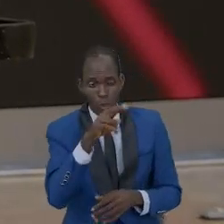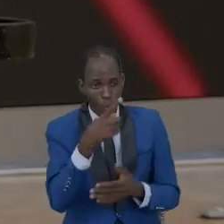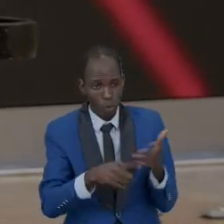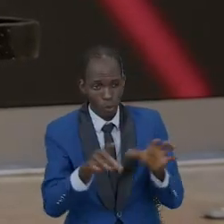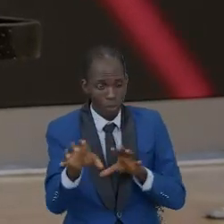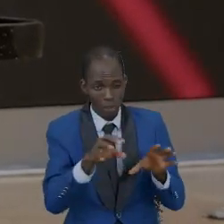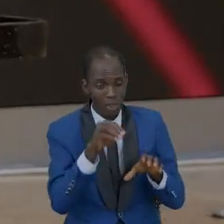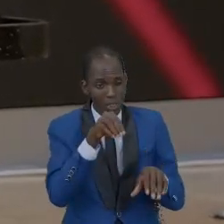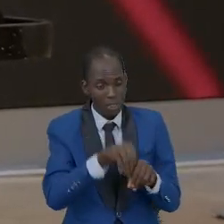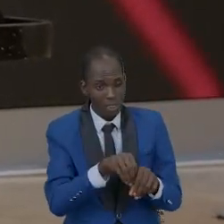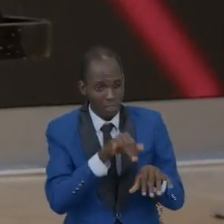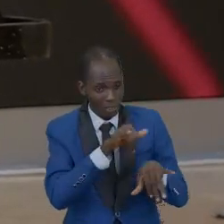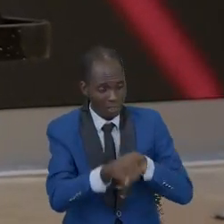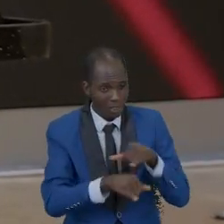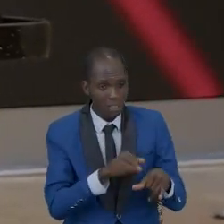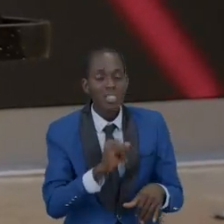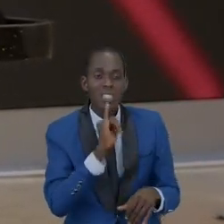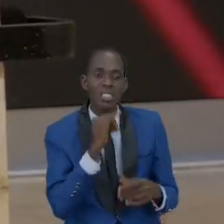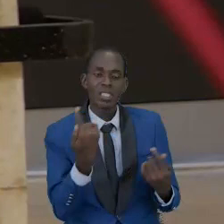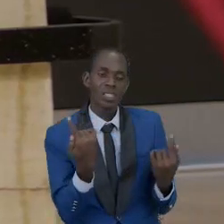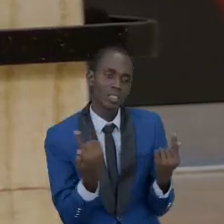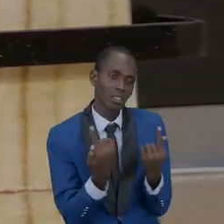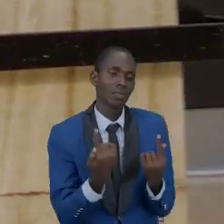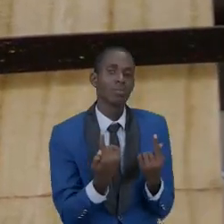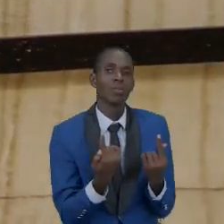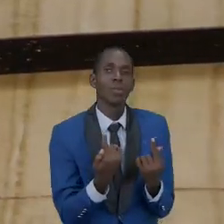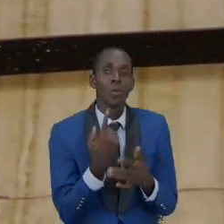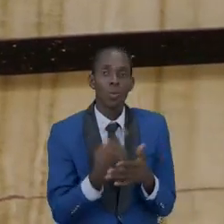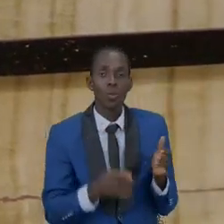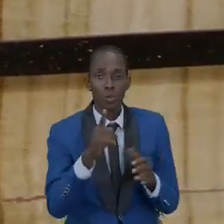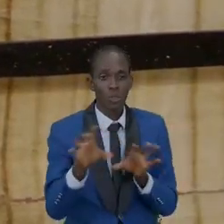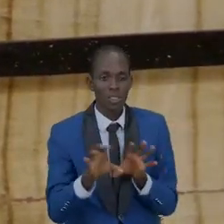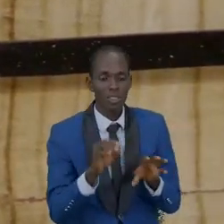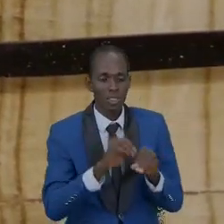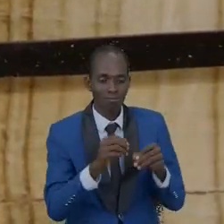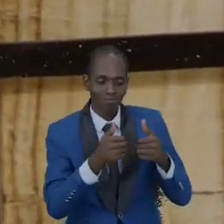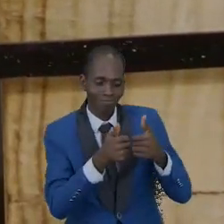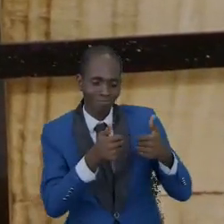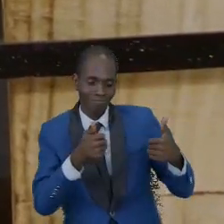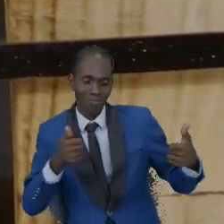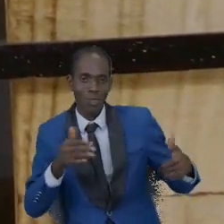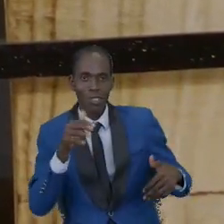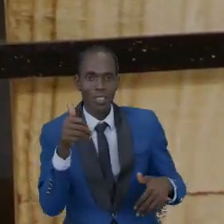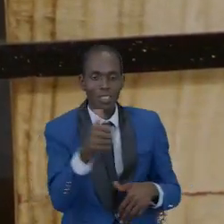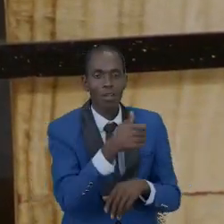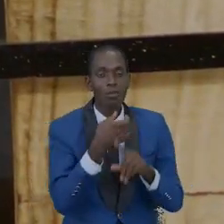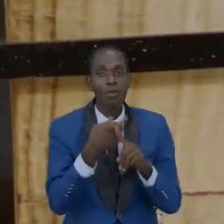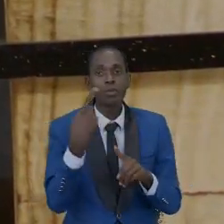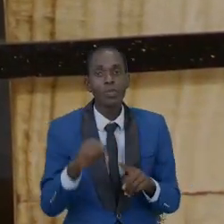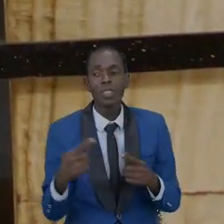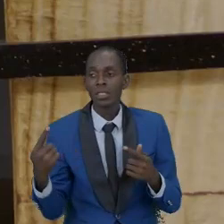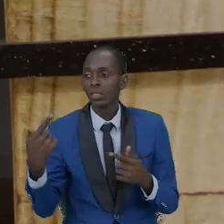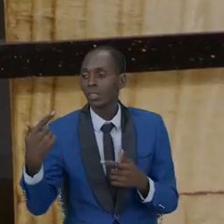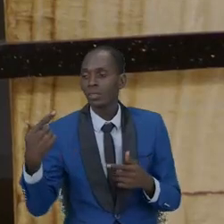hypocrisy, that is sin. What you have done in separating yourself from the Gentiles, that is